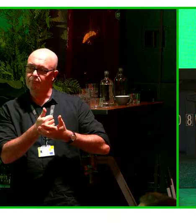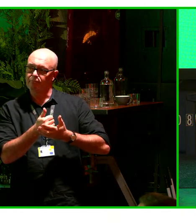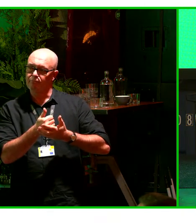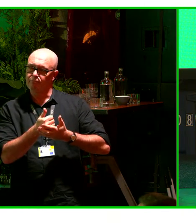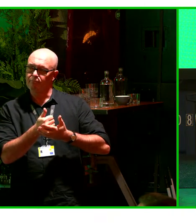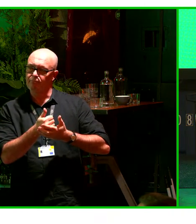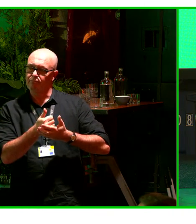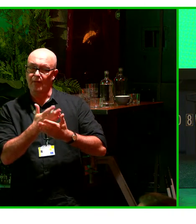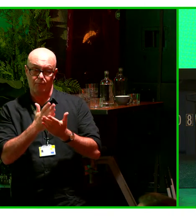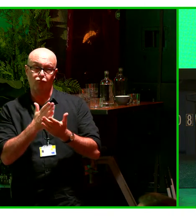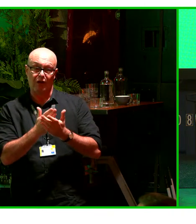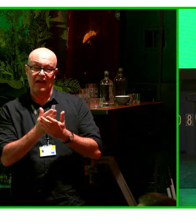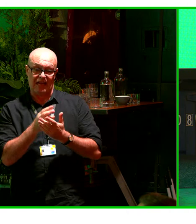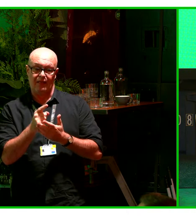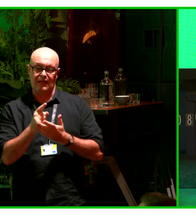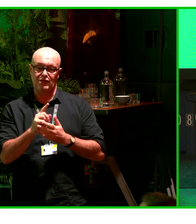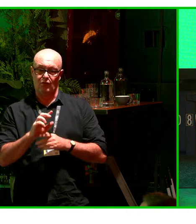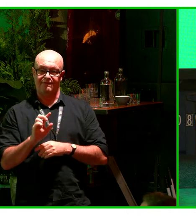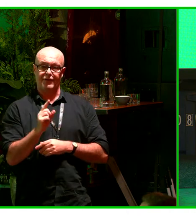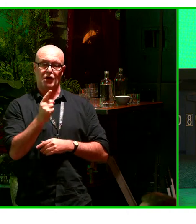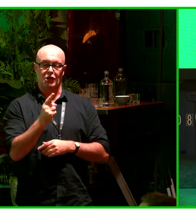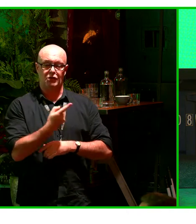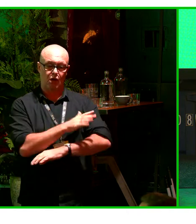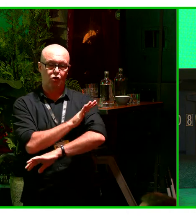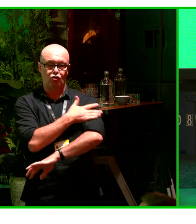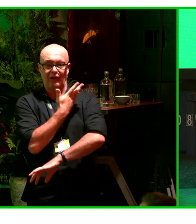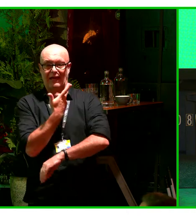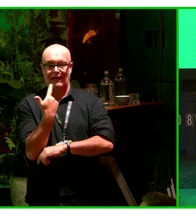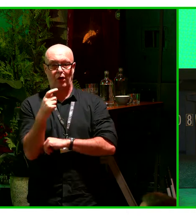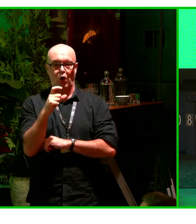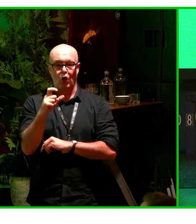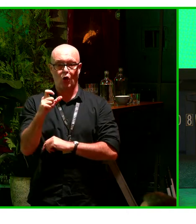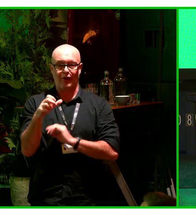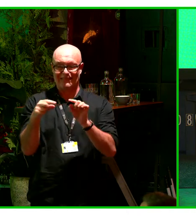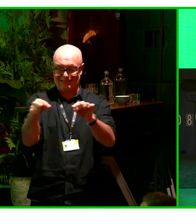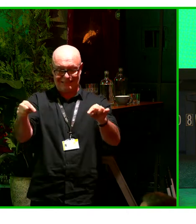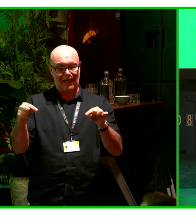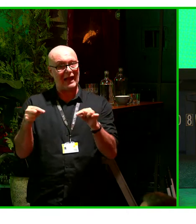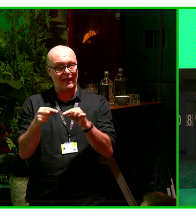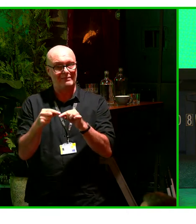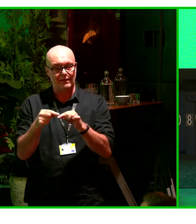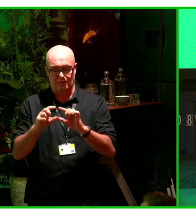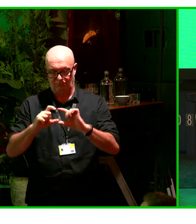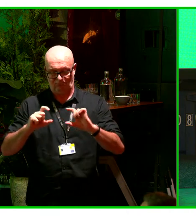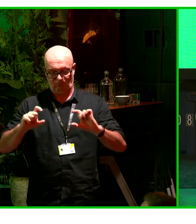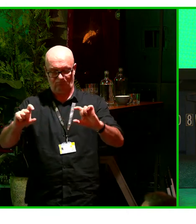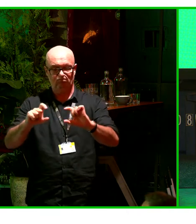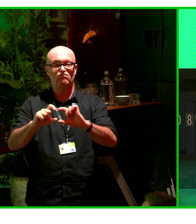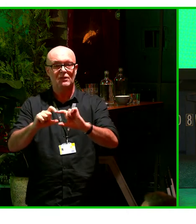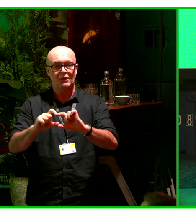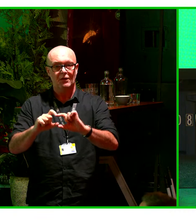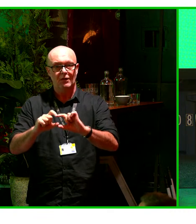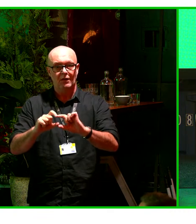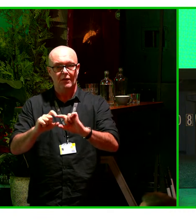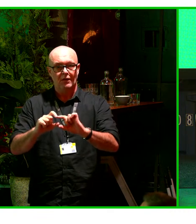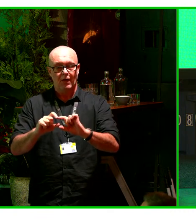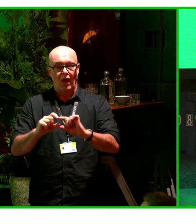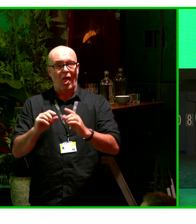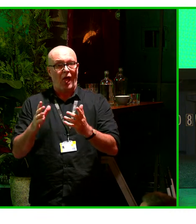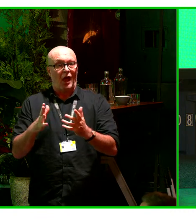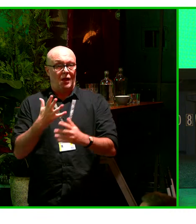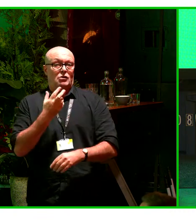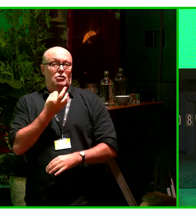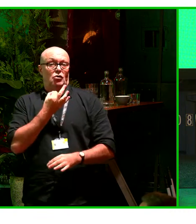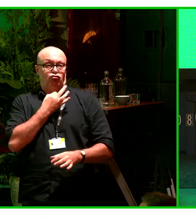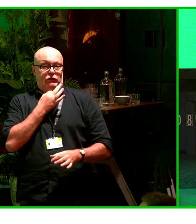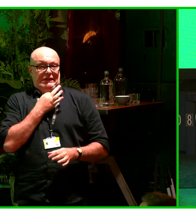if you like, green concrete slab, where as a developer we took a technical risk. Technical risk